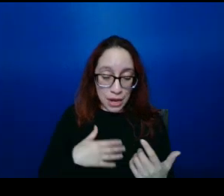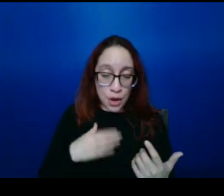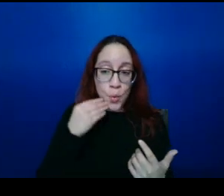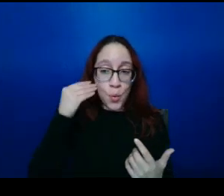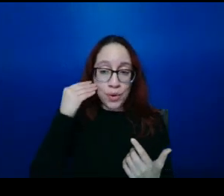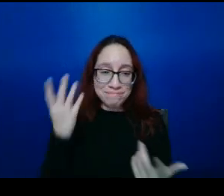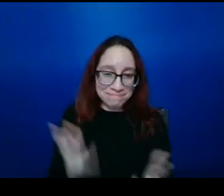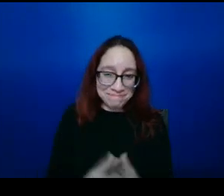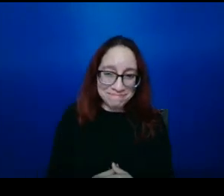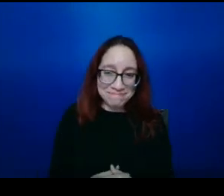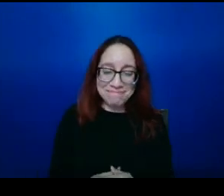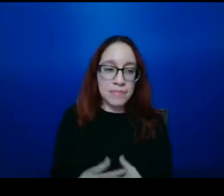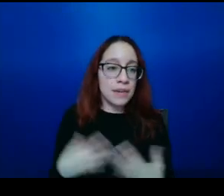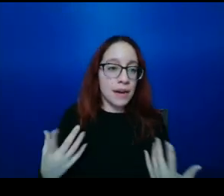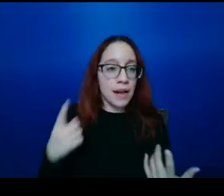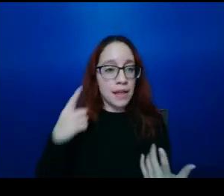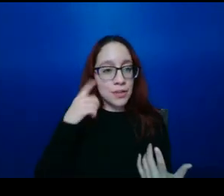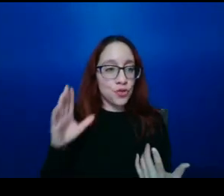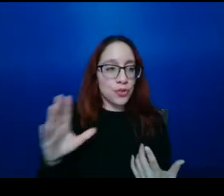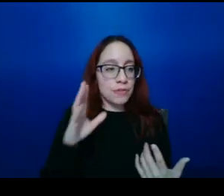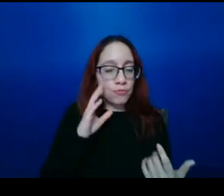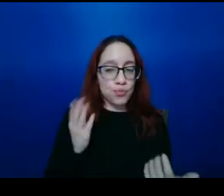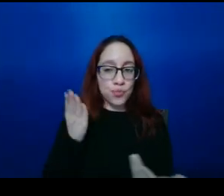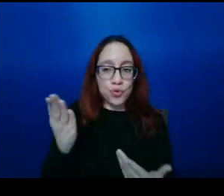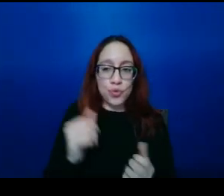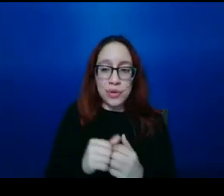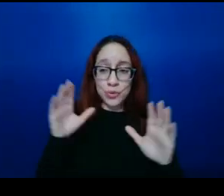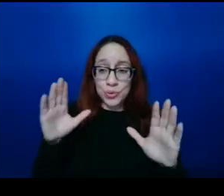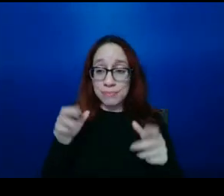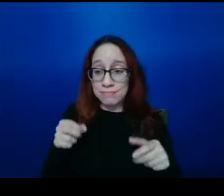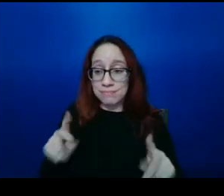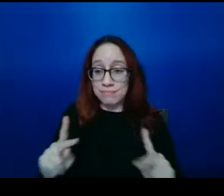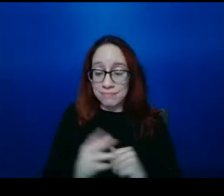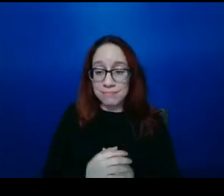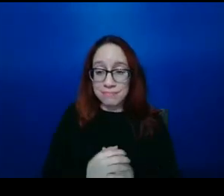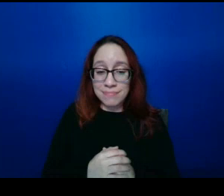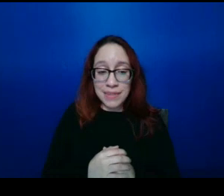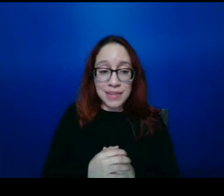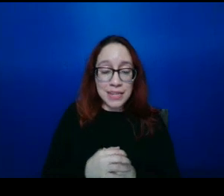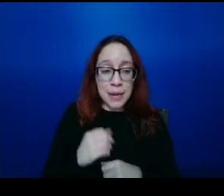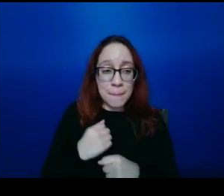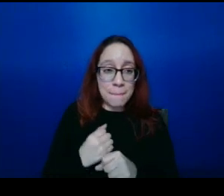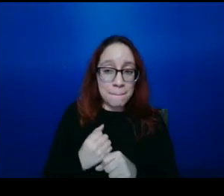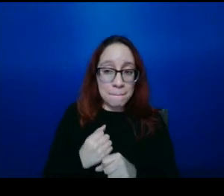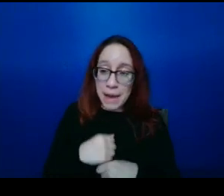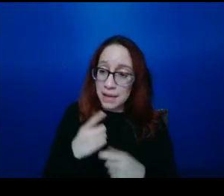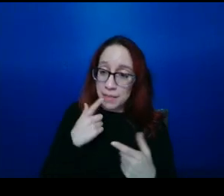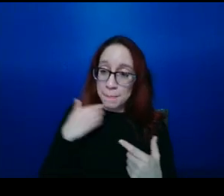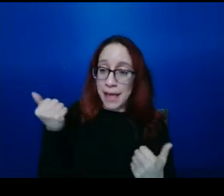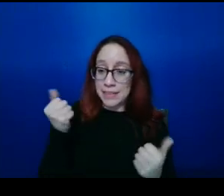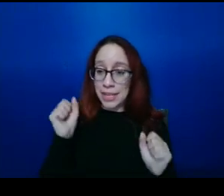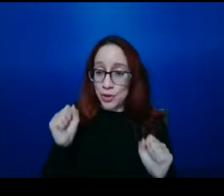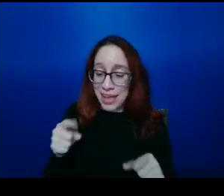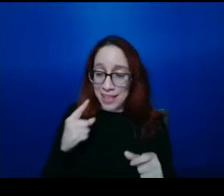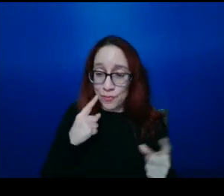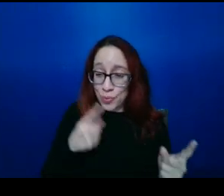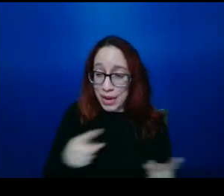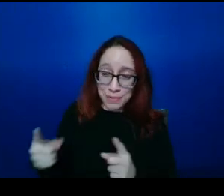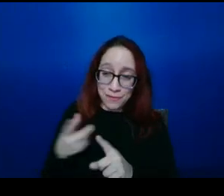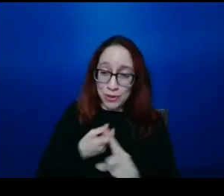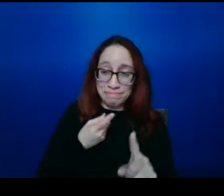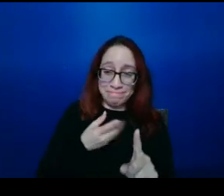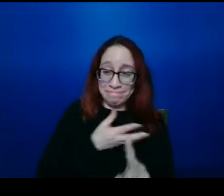of course. And I think you're presented with a great opportunity to make lemonade out of the lemons that were served up to